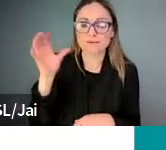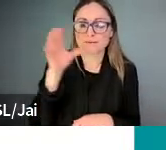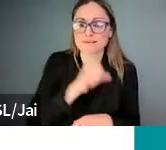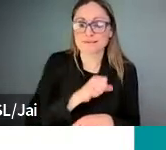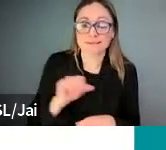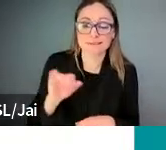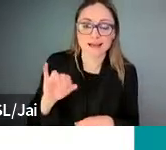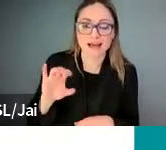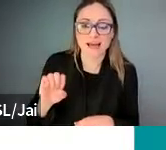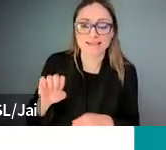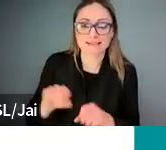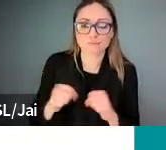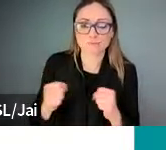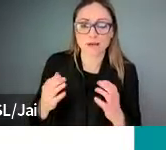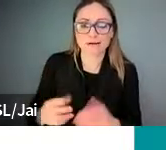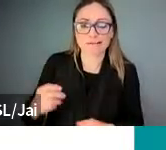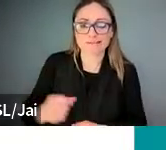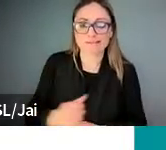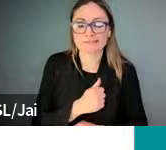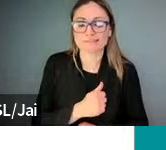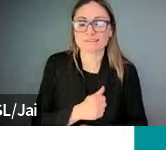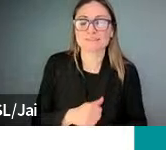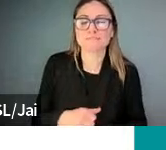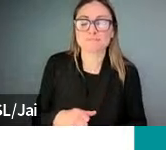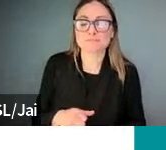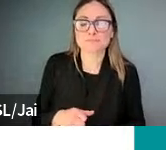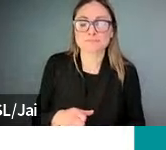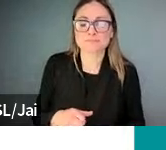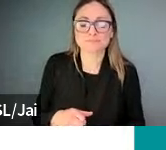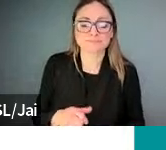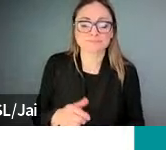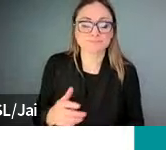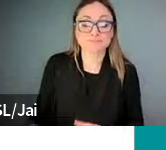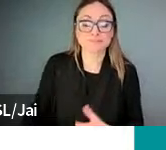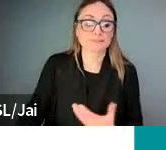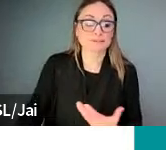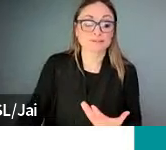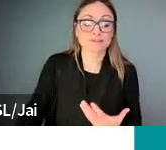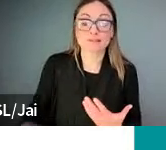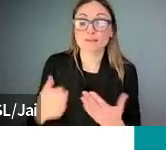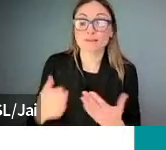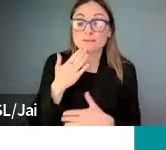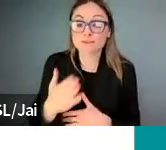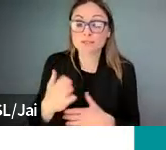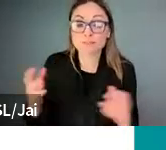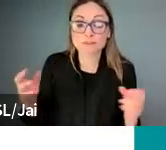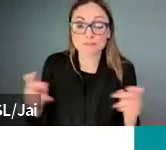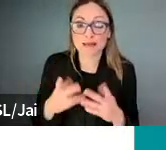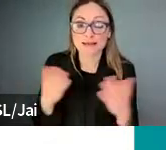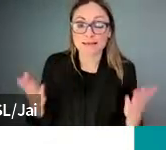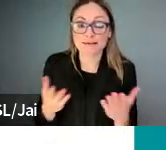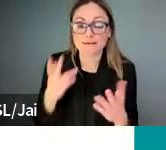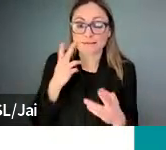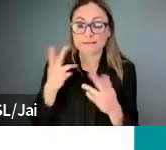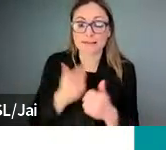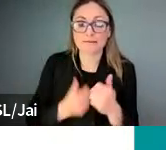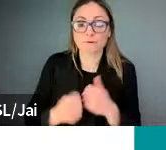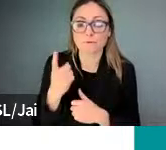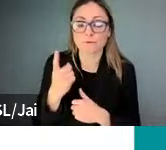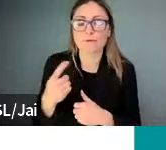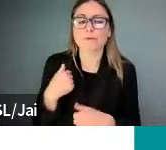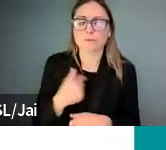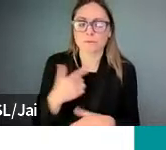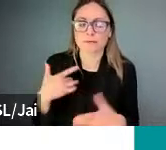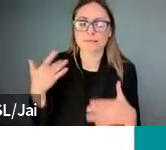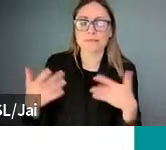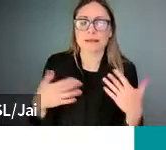icebreaker. Wanted to say it's good to be back here and see all of you. And we're really excited